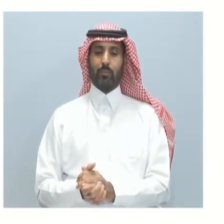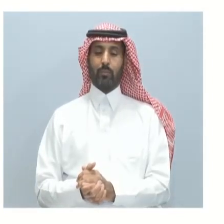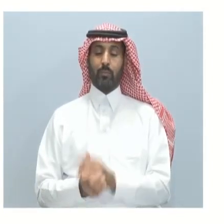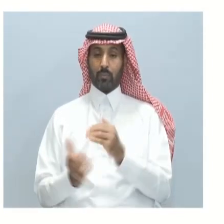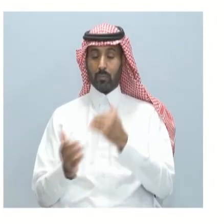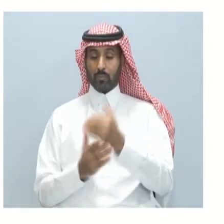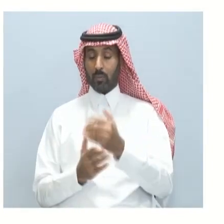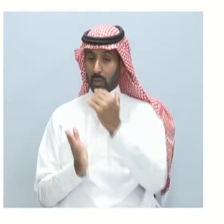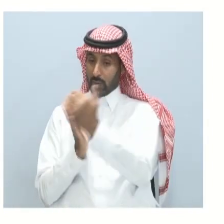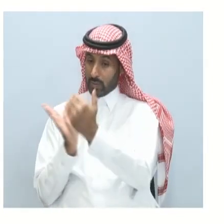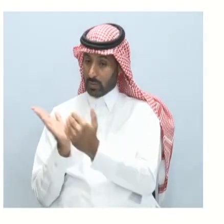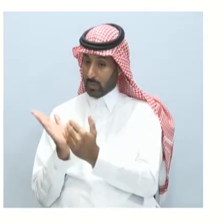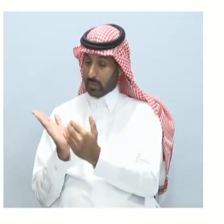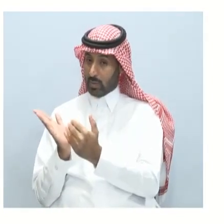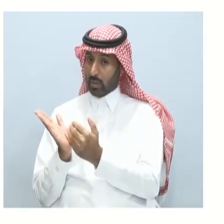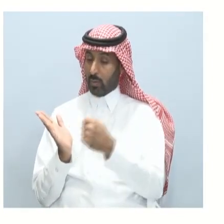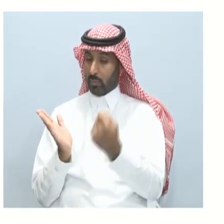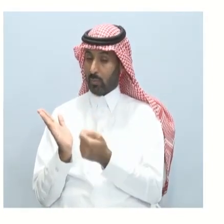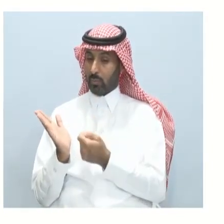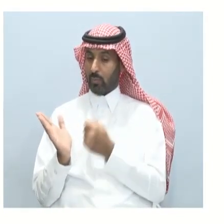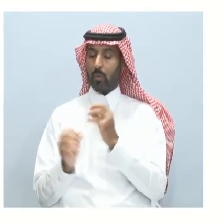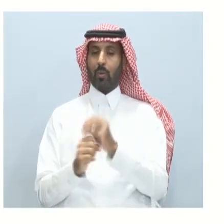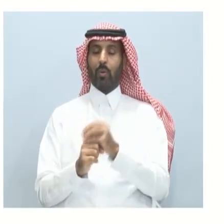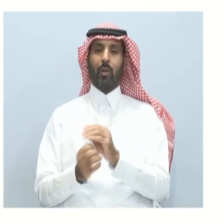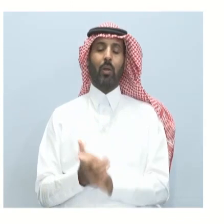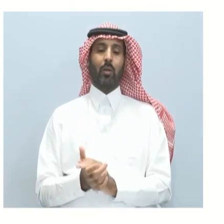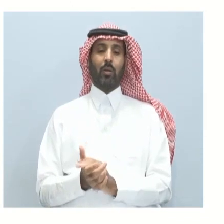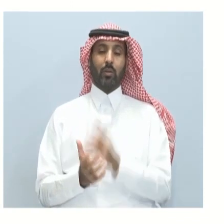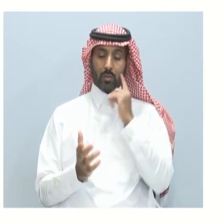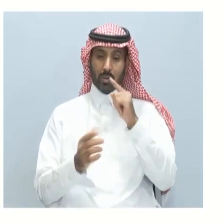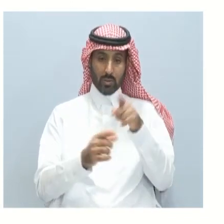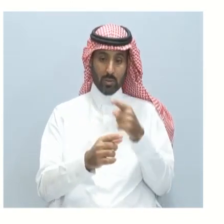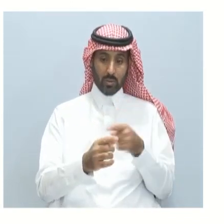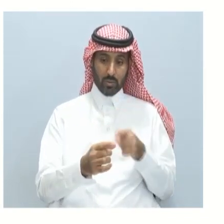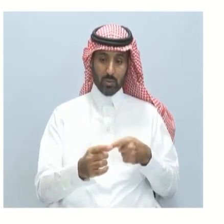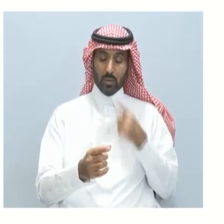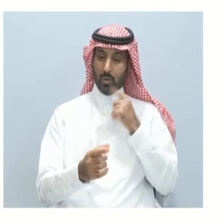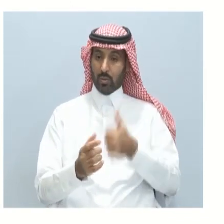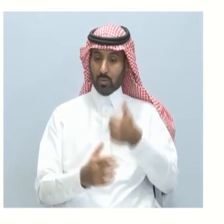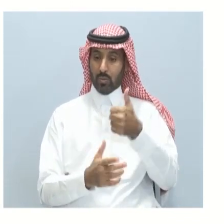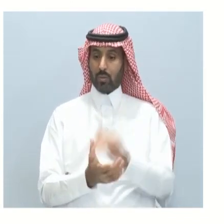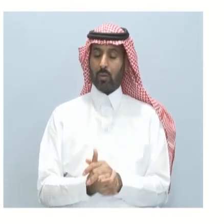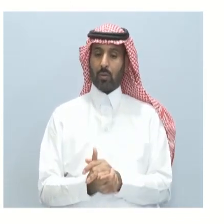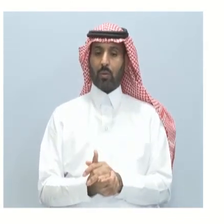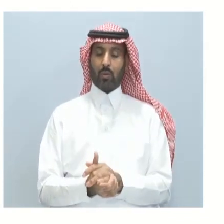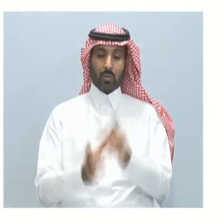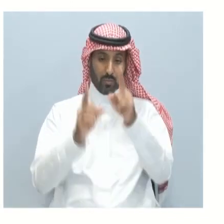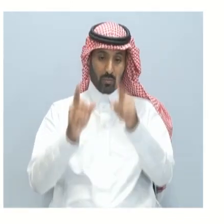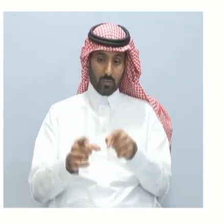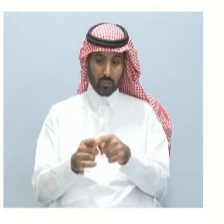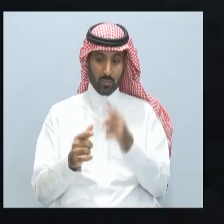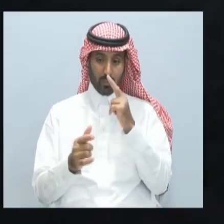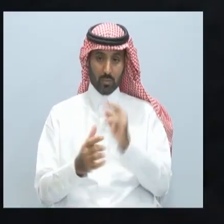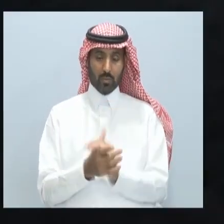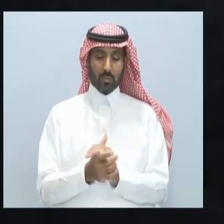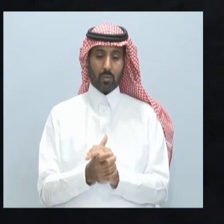Now here, this is a hint that I'm going to give you here. We have a checklist for evaluation. Now we have here this checklist that you can use